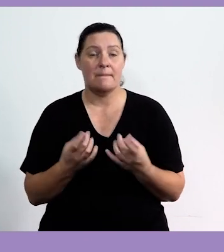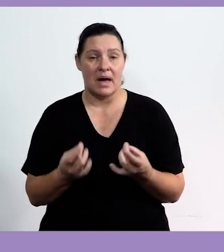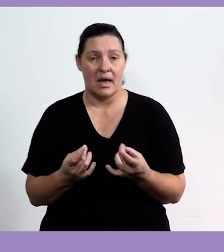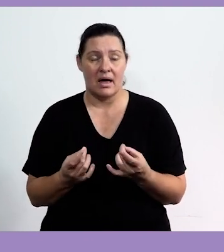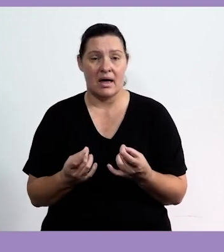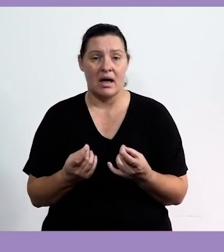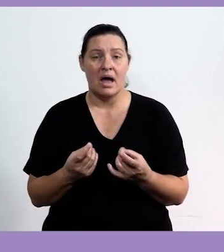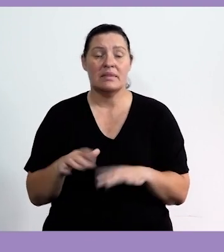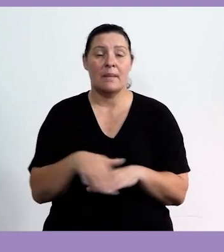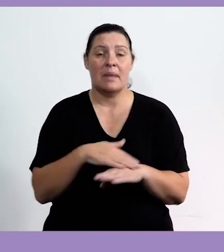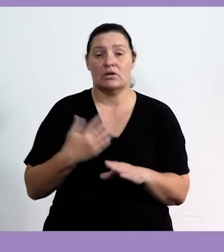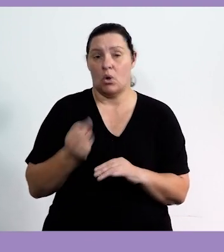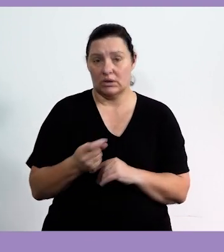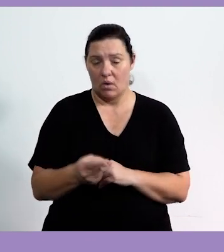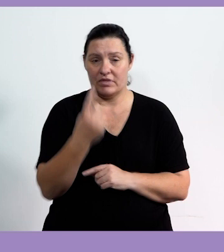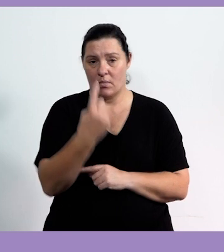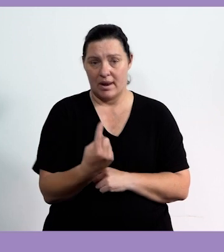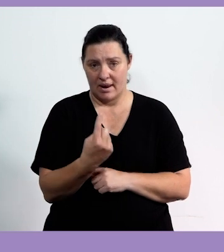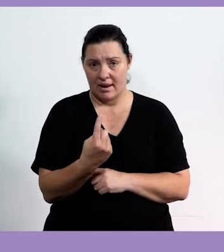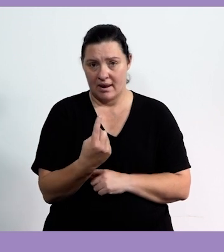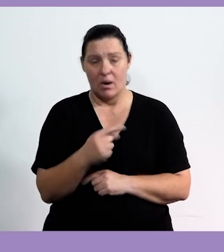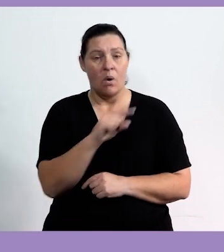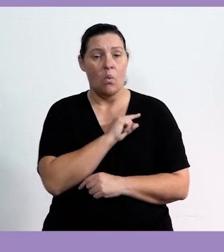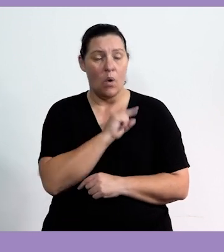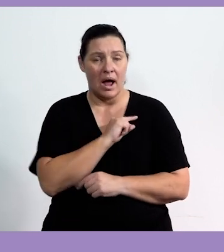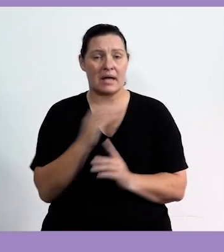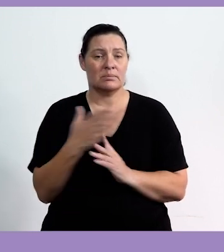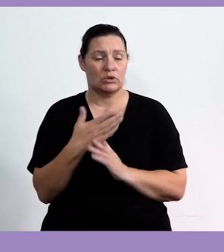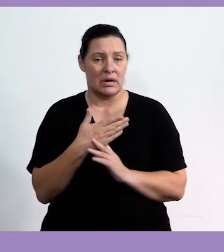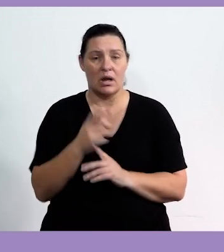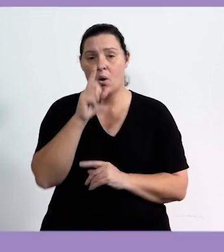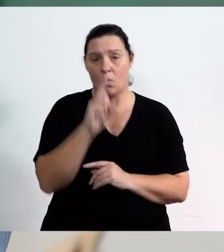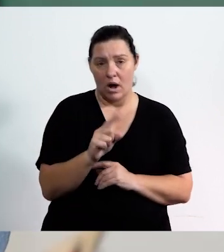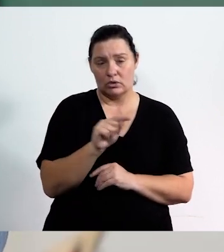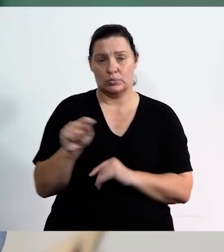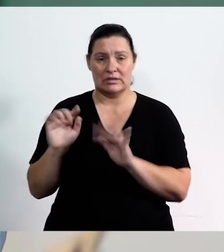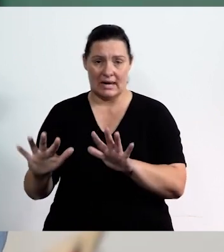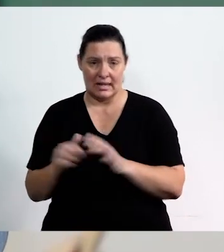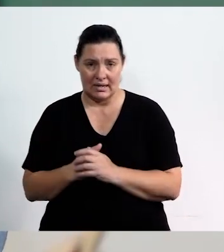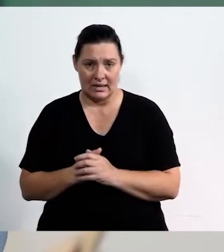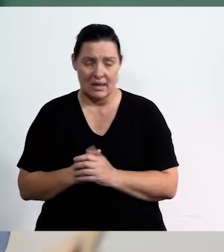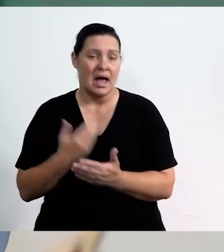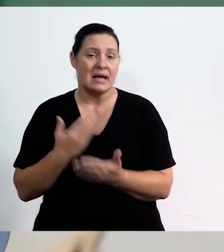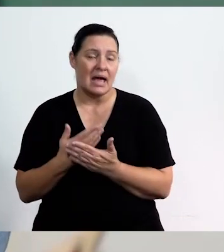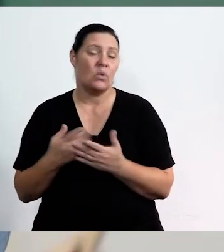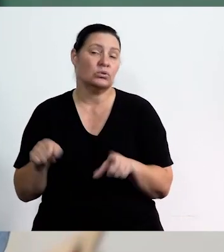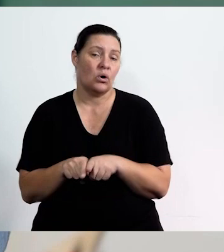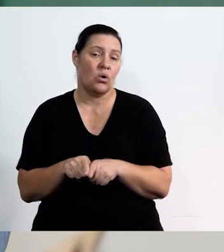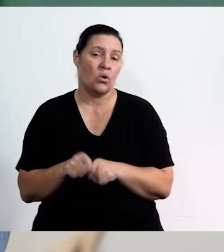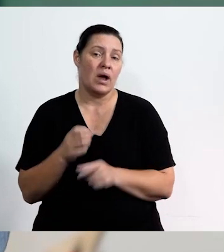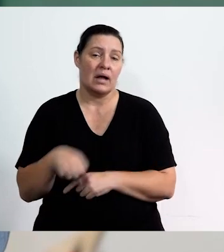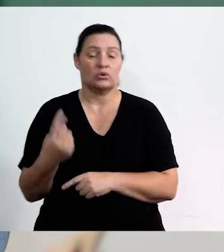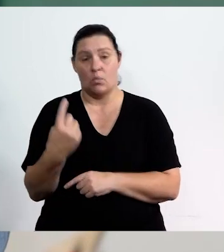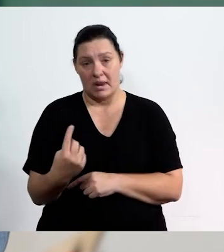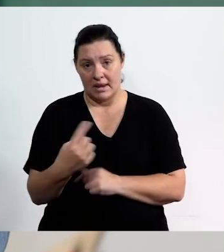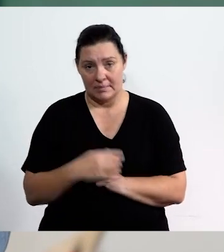a number that is in the placeholder of the ones, because it is between 1 and 10. It can also be